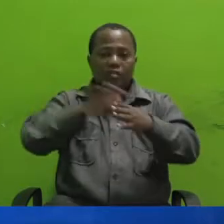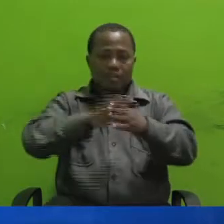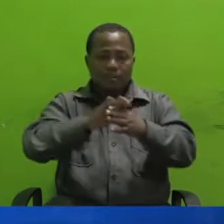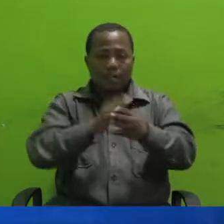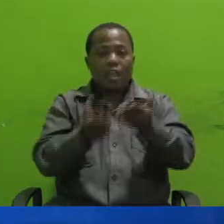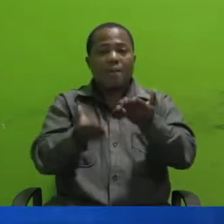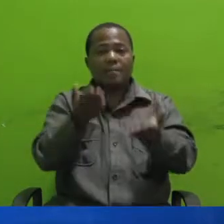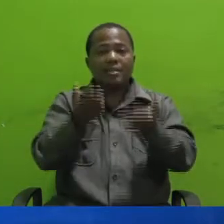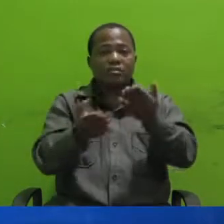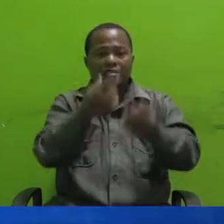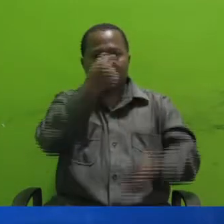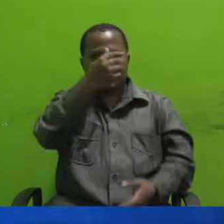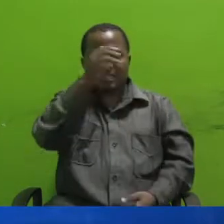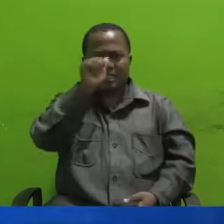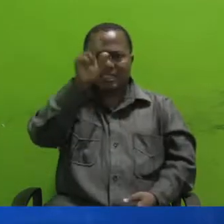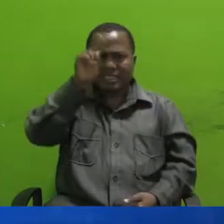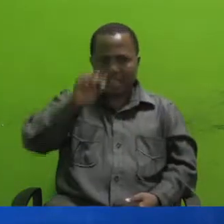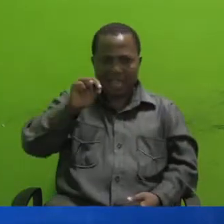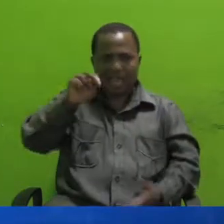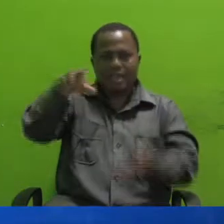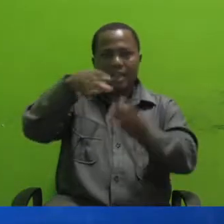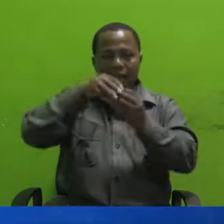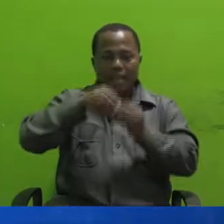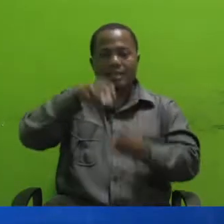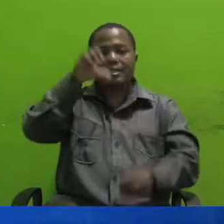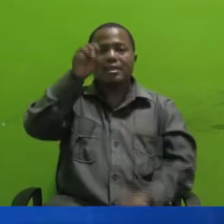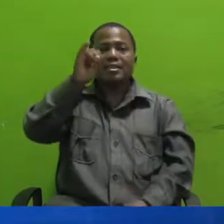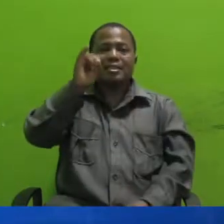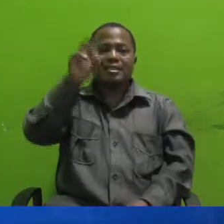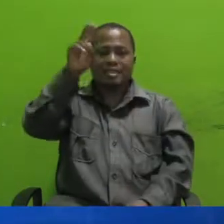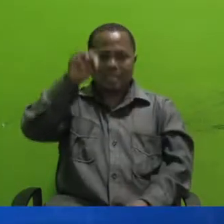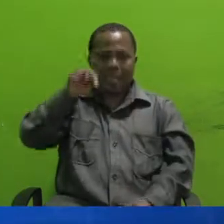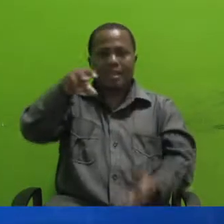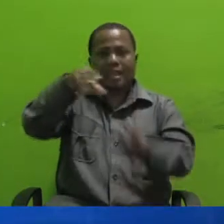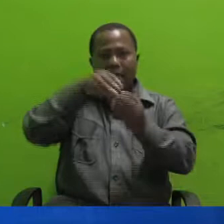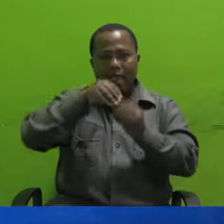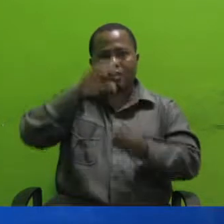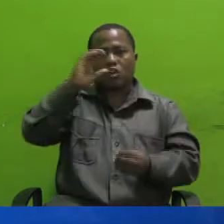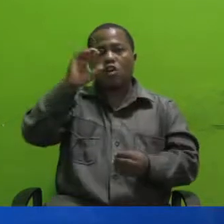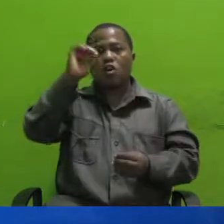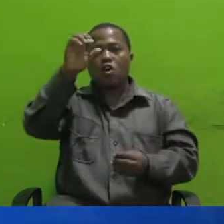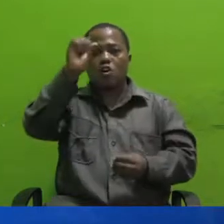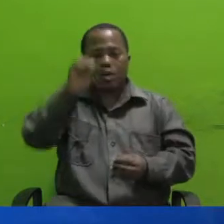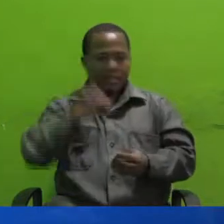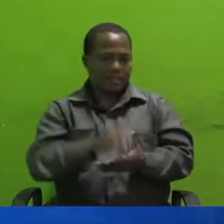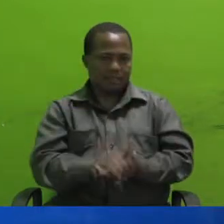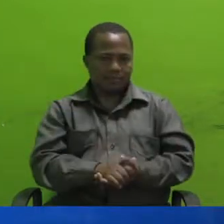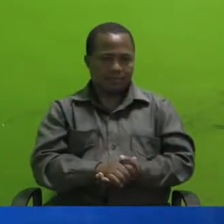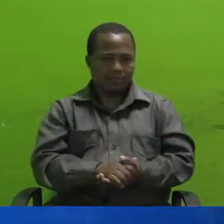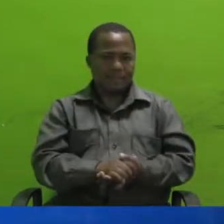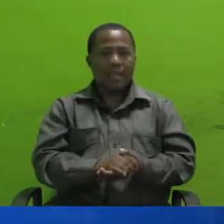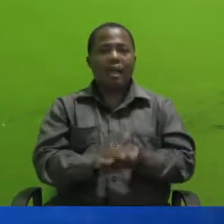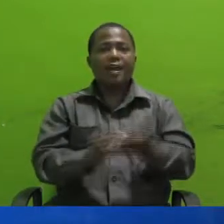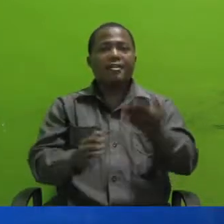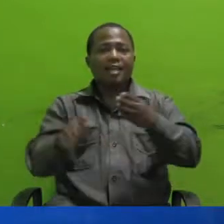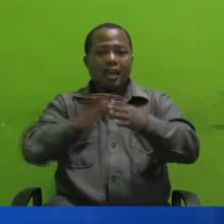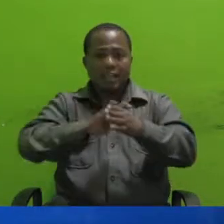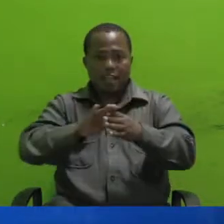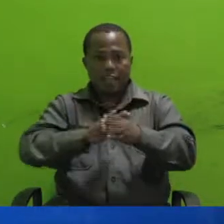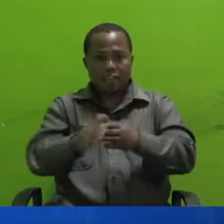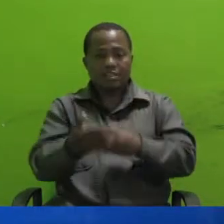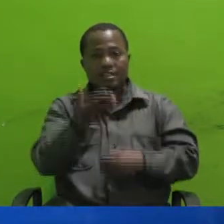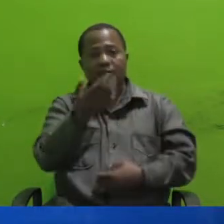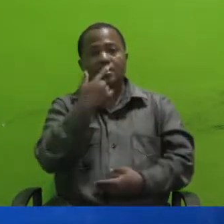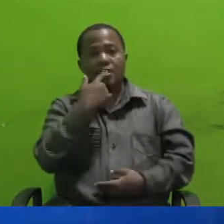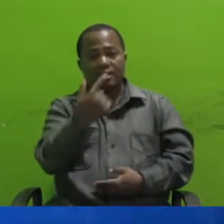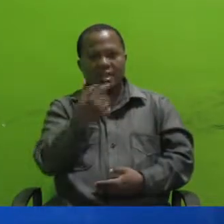relation between tangents and sine and cosine, and the relationship here said